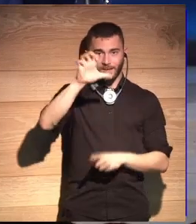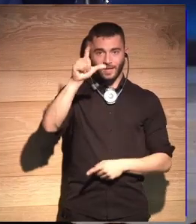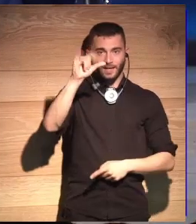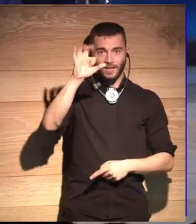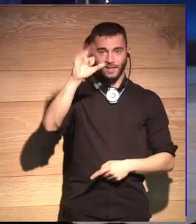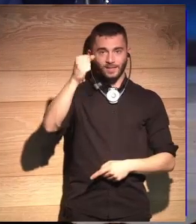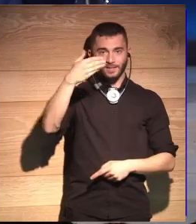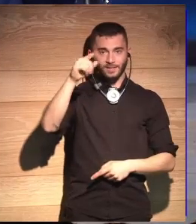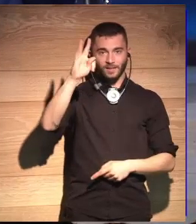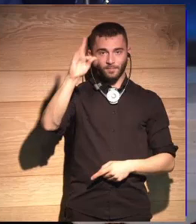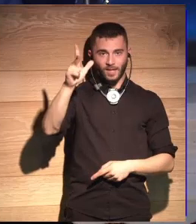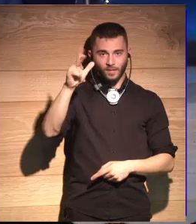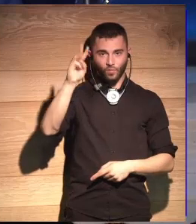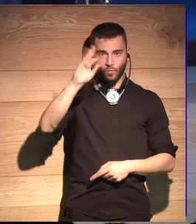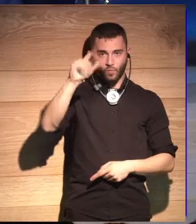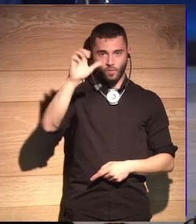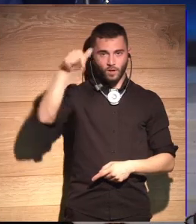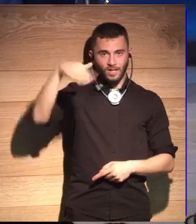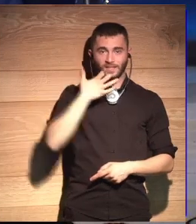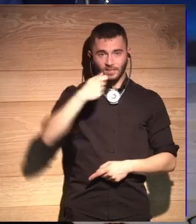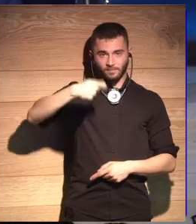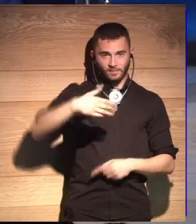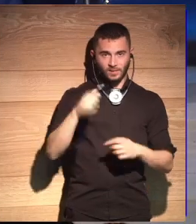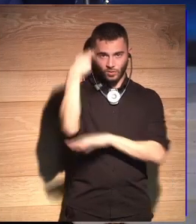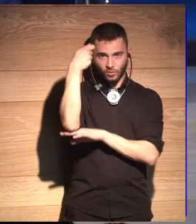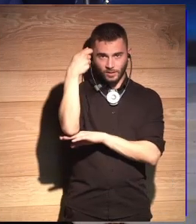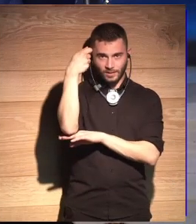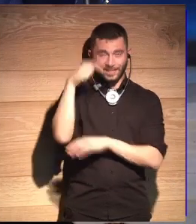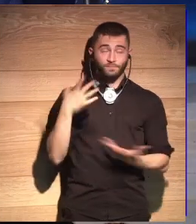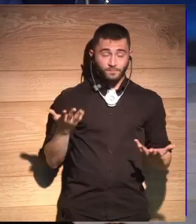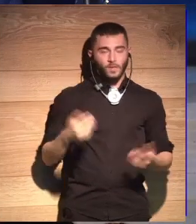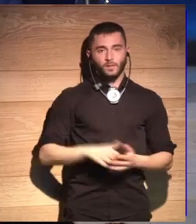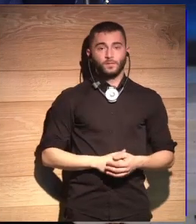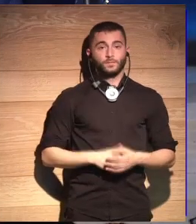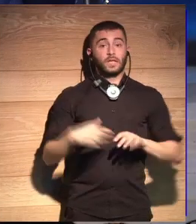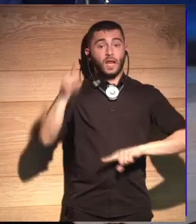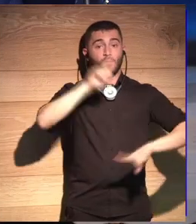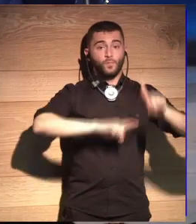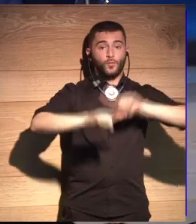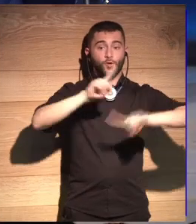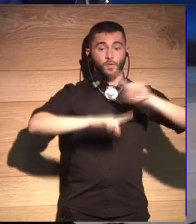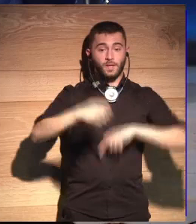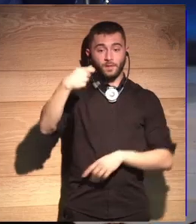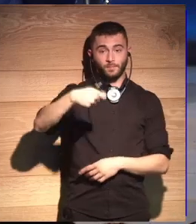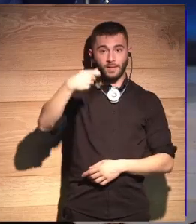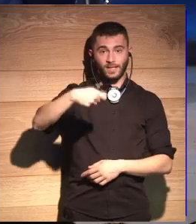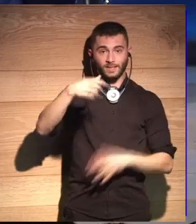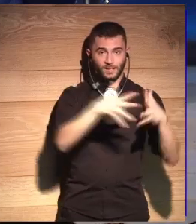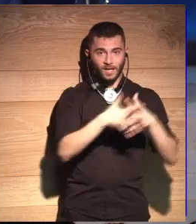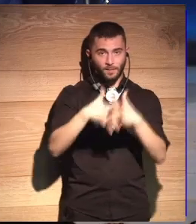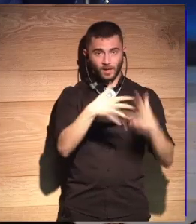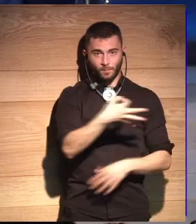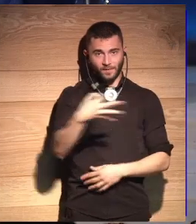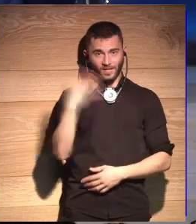mean, this is part of, because that's the problem, is that you've got to have the right American president. That's the first thing for the